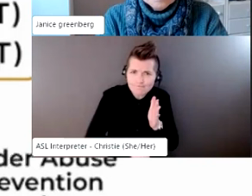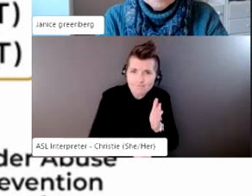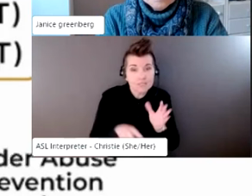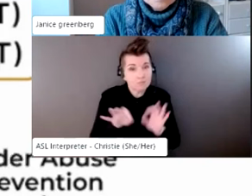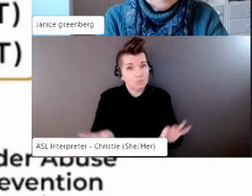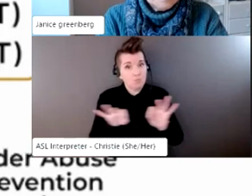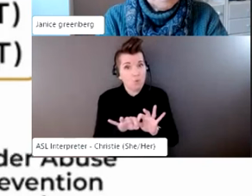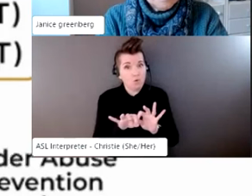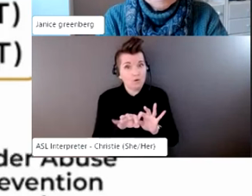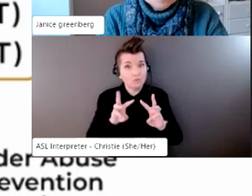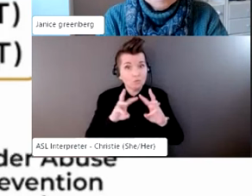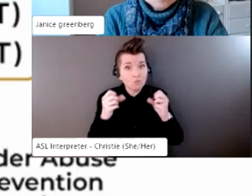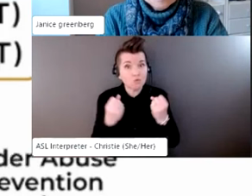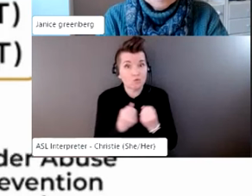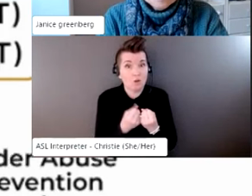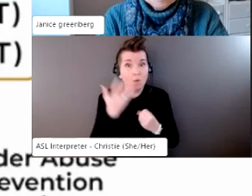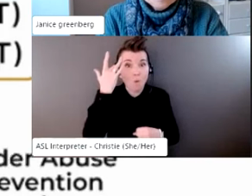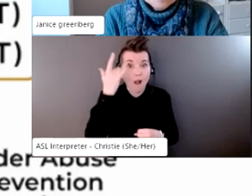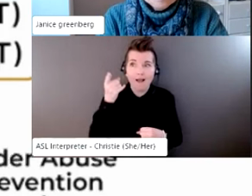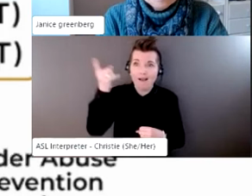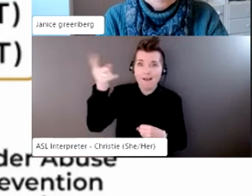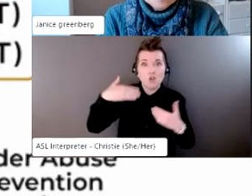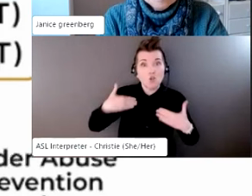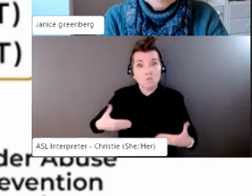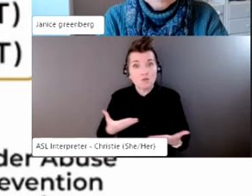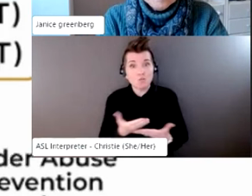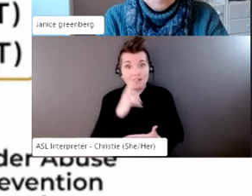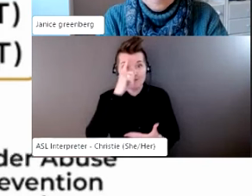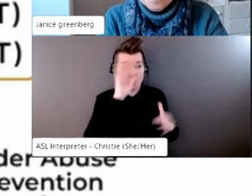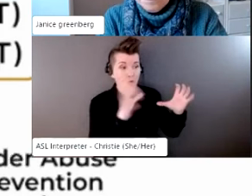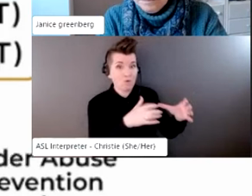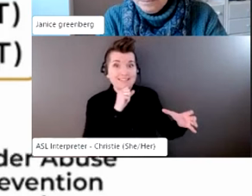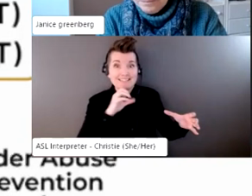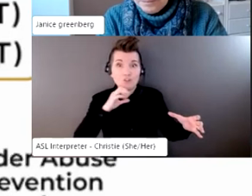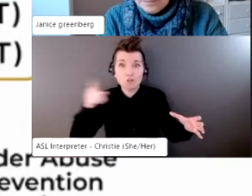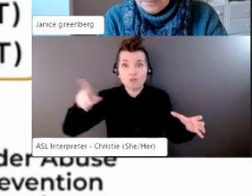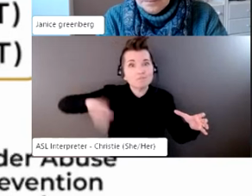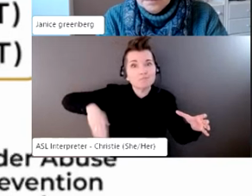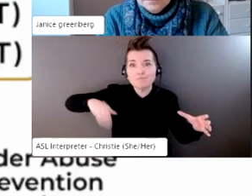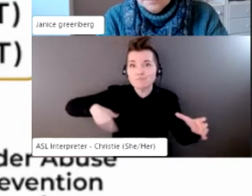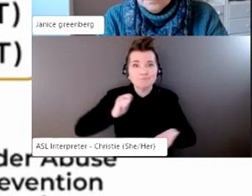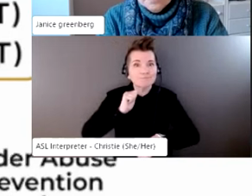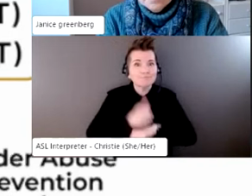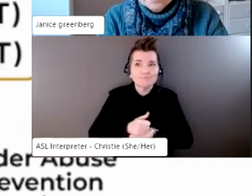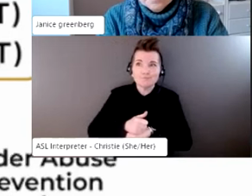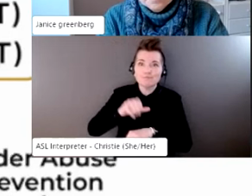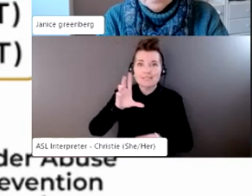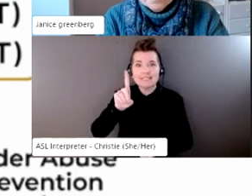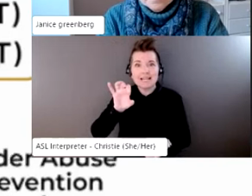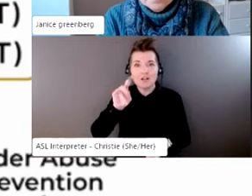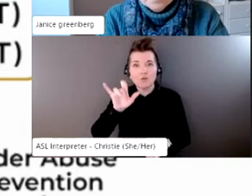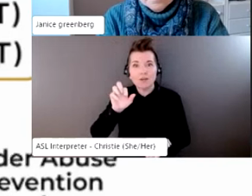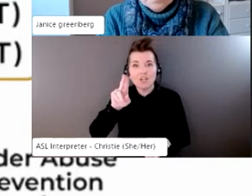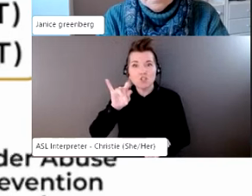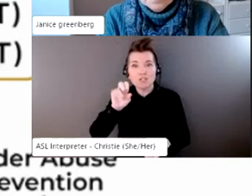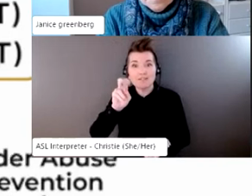one convention. We don't have a declaration for the rights of older persons. And we're really working forward or working towards having that and